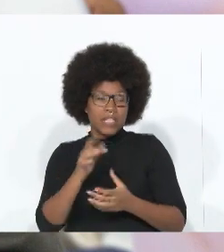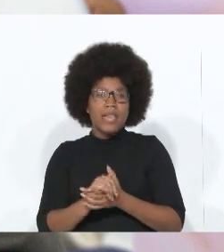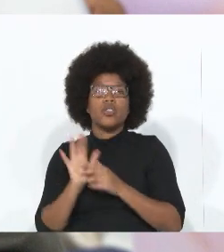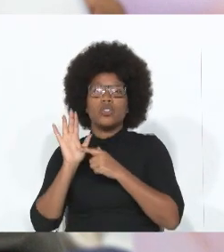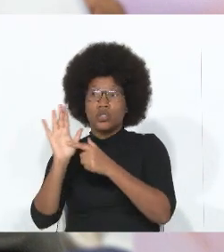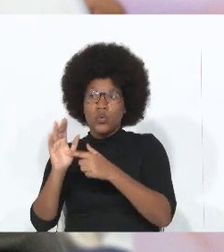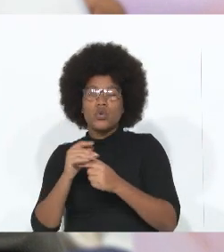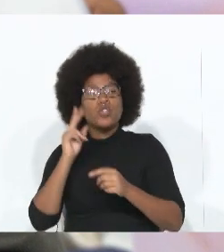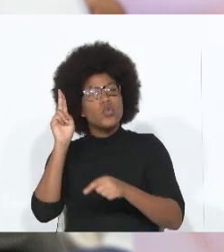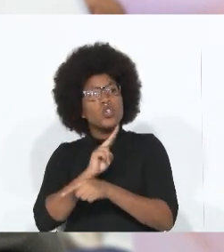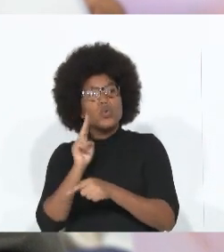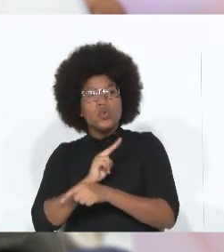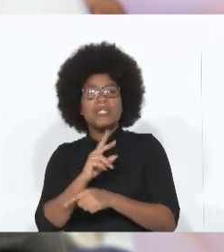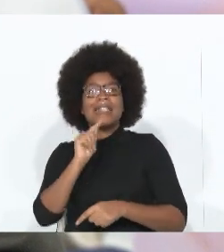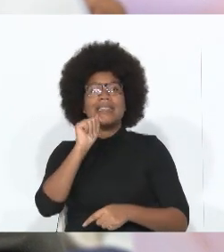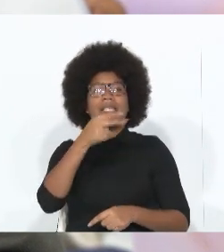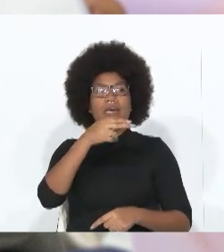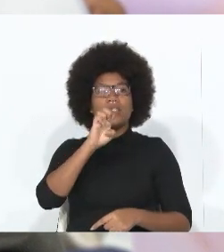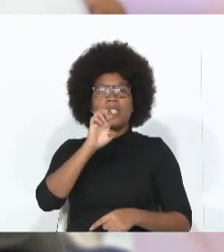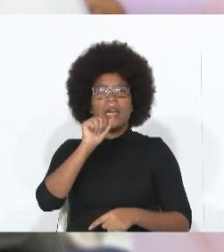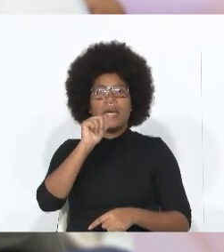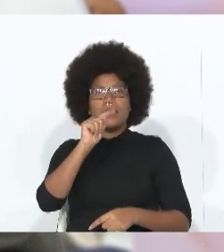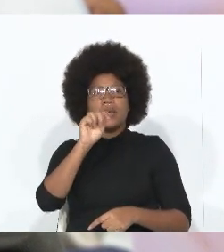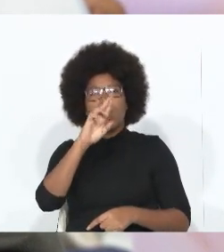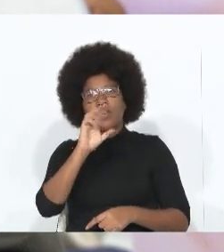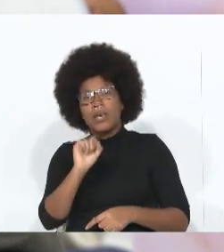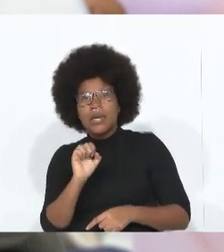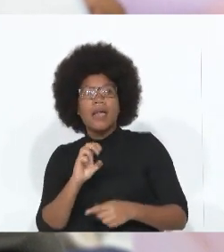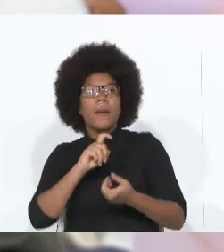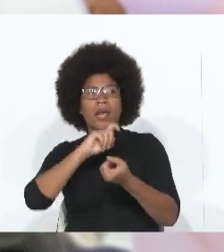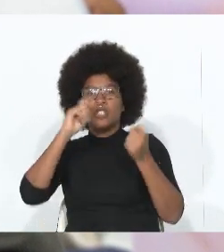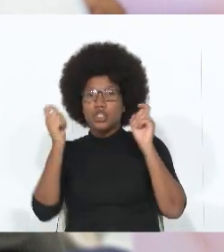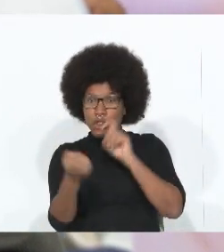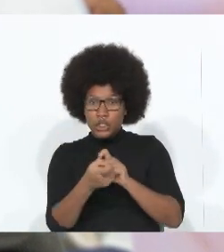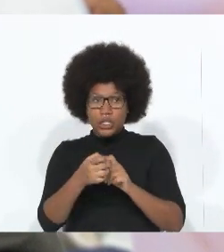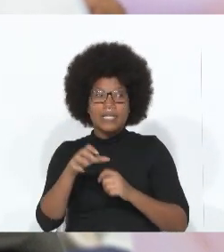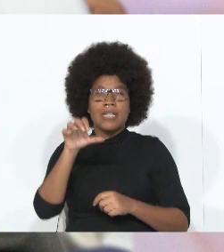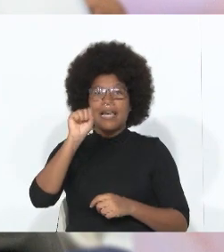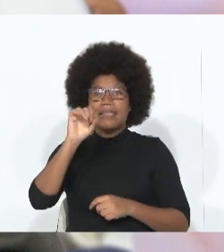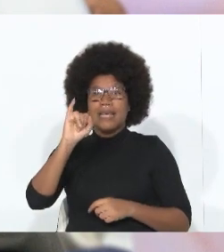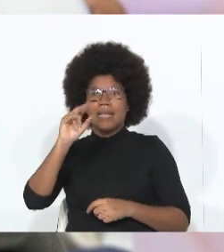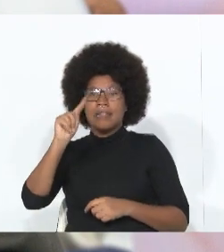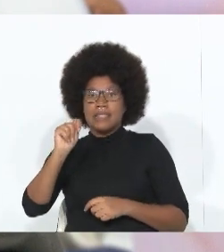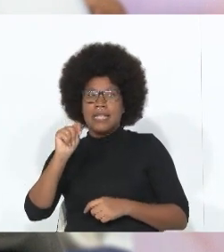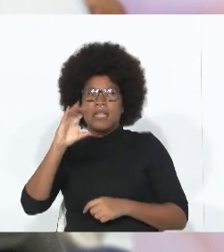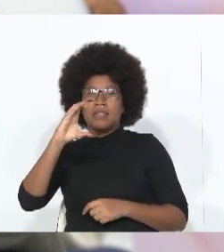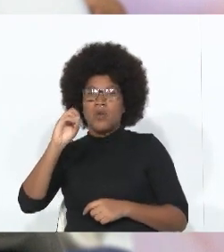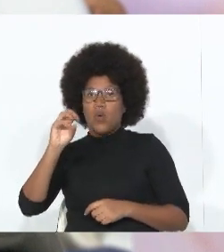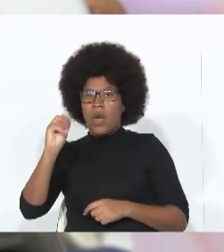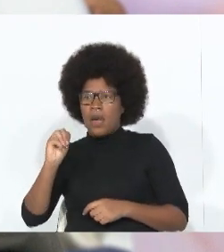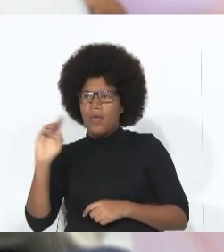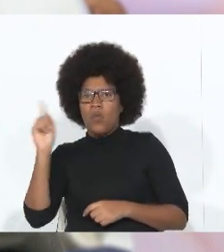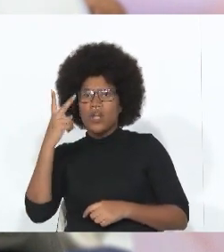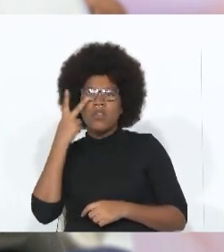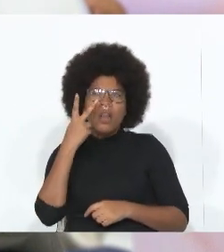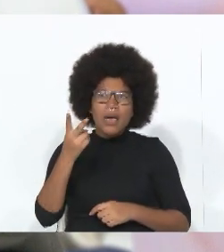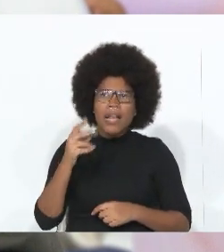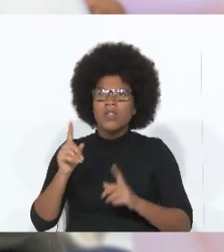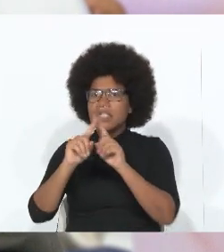theater format, but convert it into a sitcom. I liked that process because even when you look at The Cosby Show and all of those